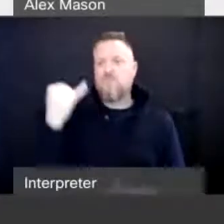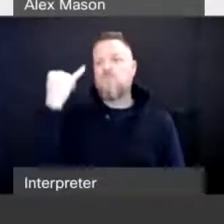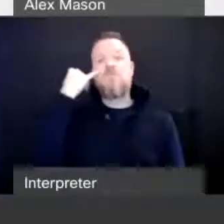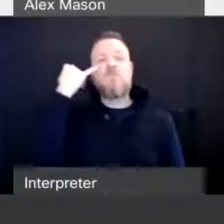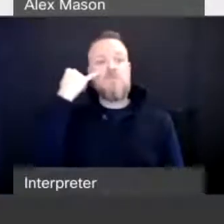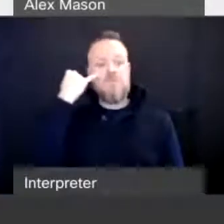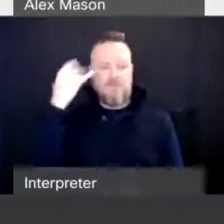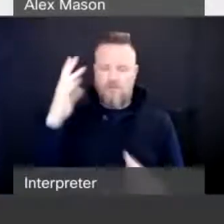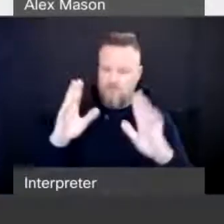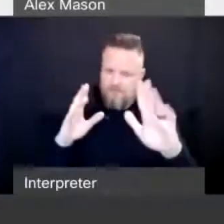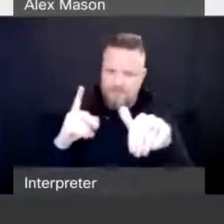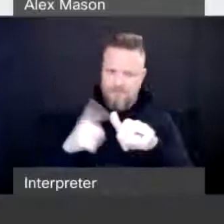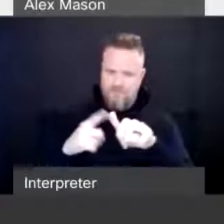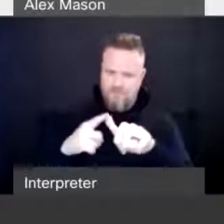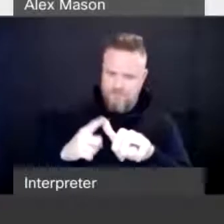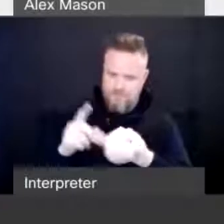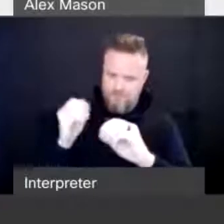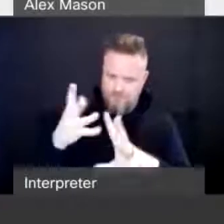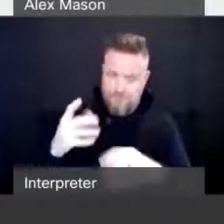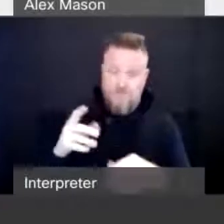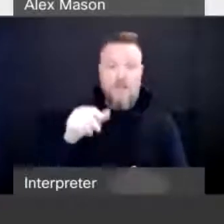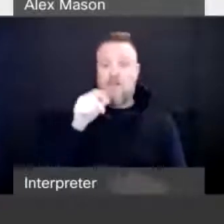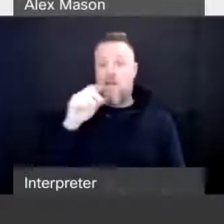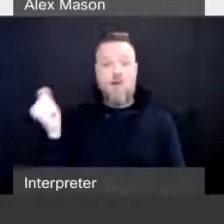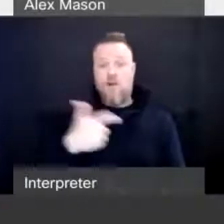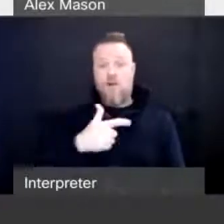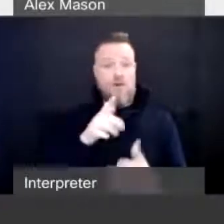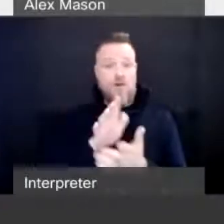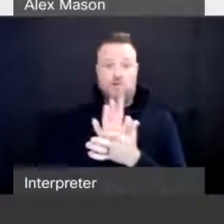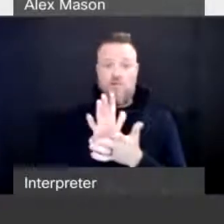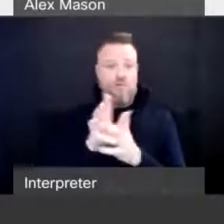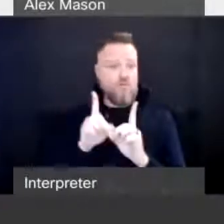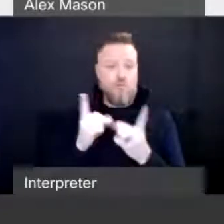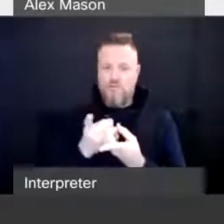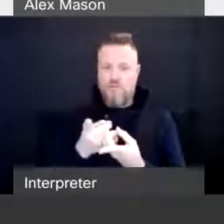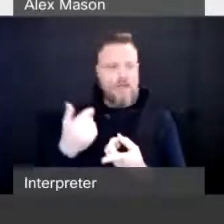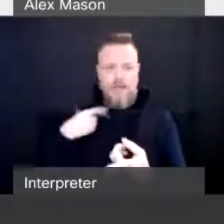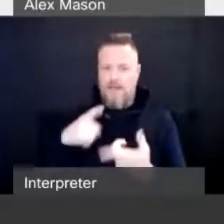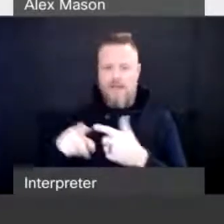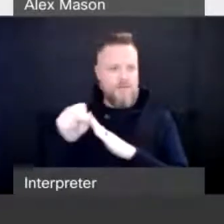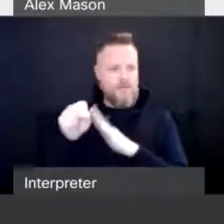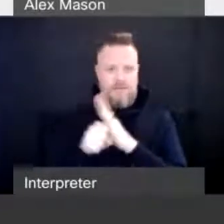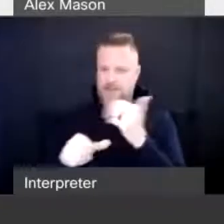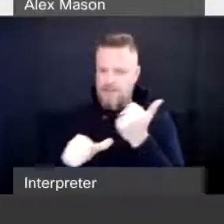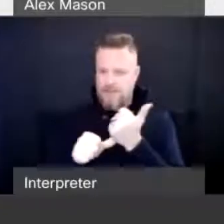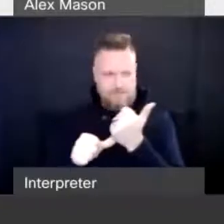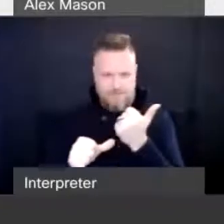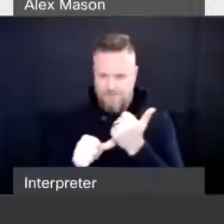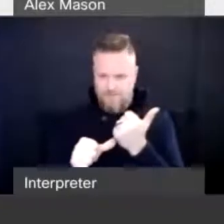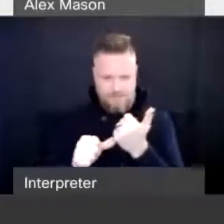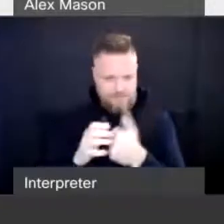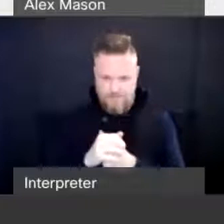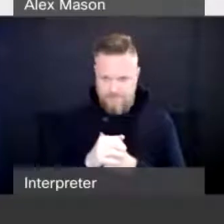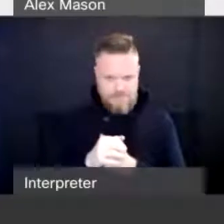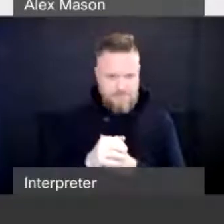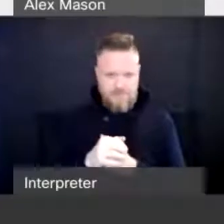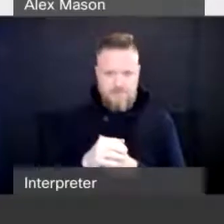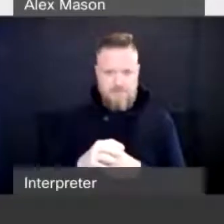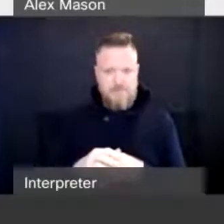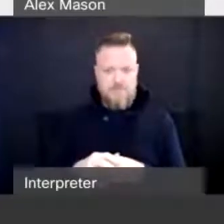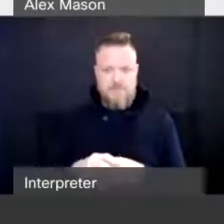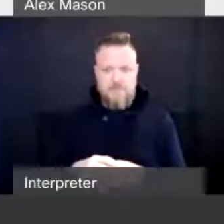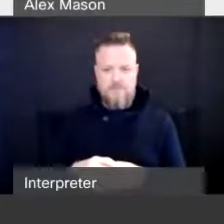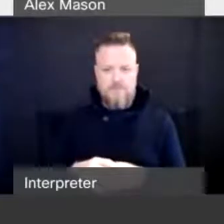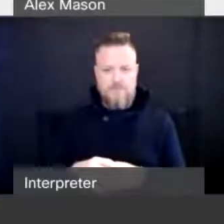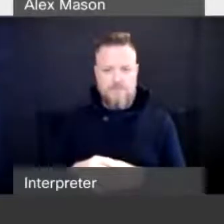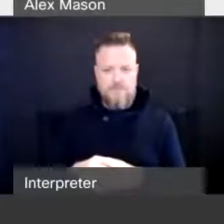guess first of all, not every school district gets capital improvement state aid. Okay. In fact,